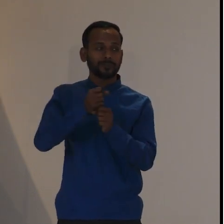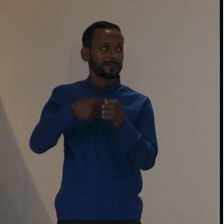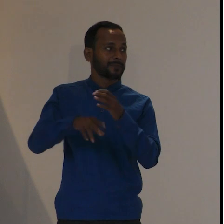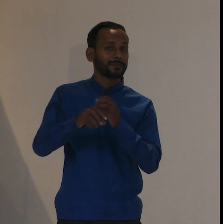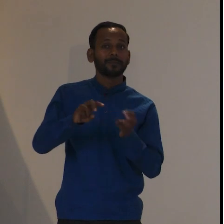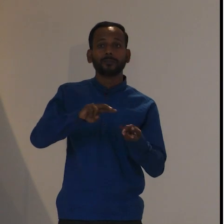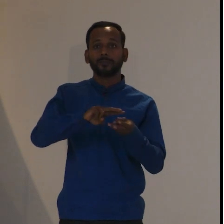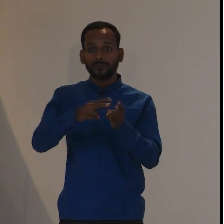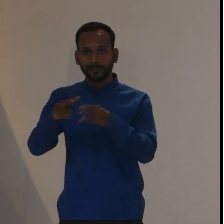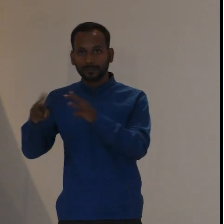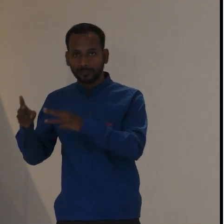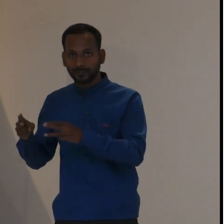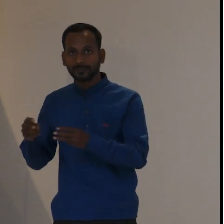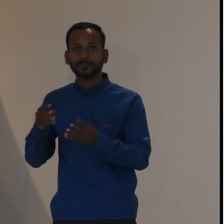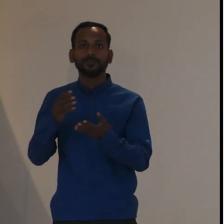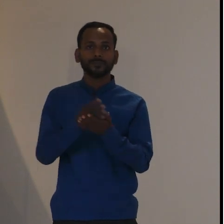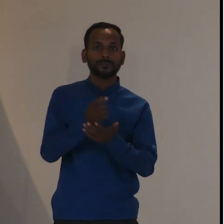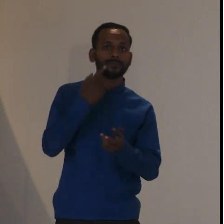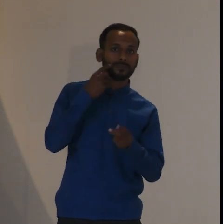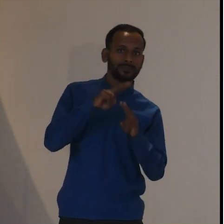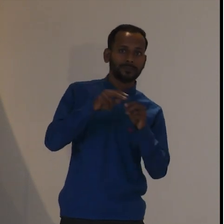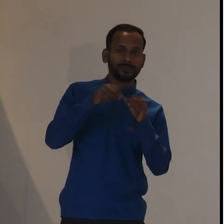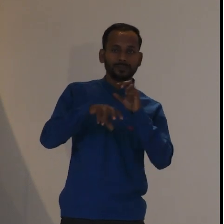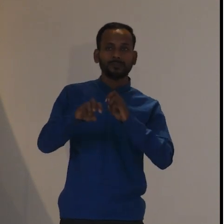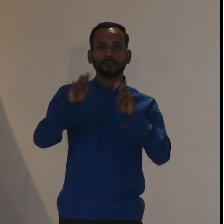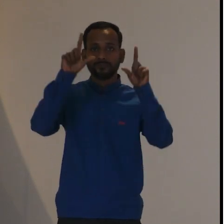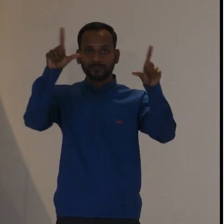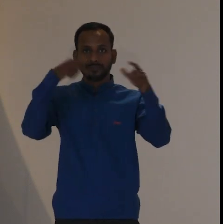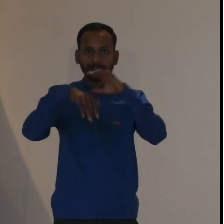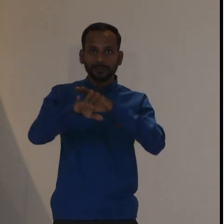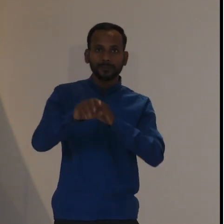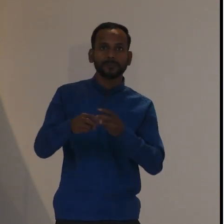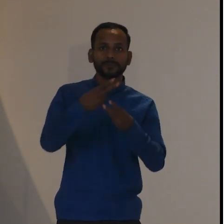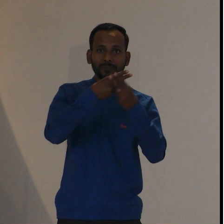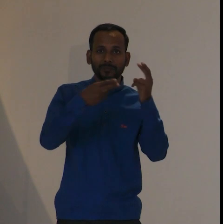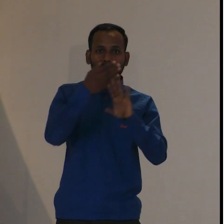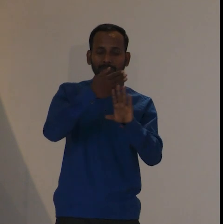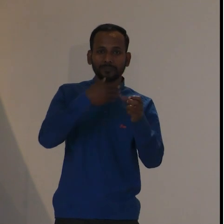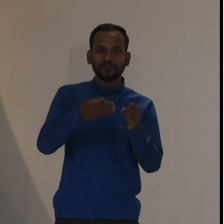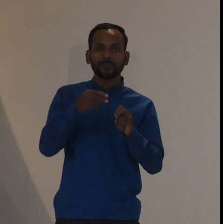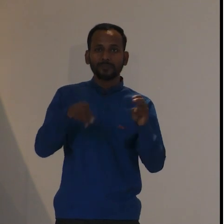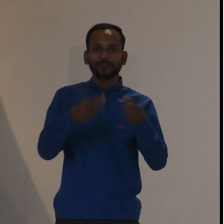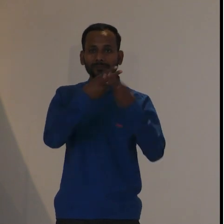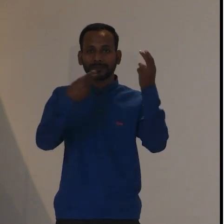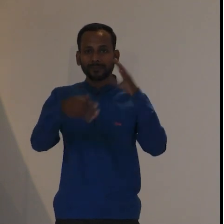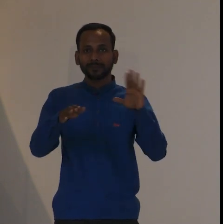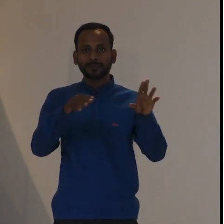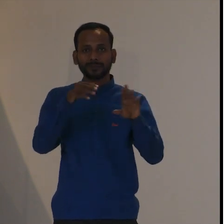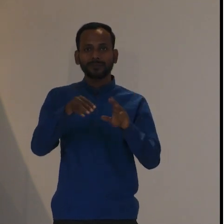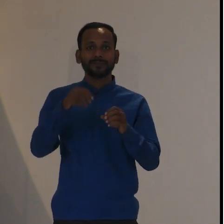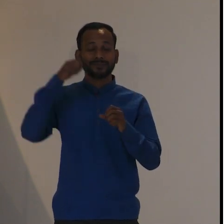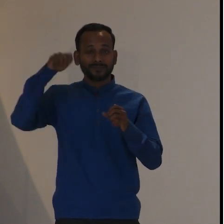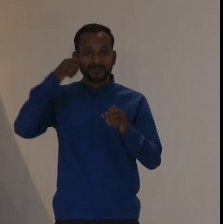phases of his life and will be played on iPads around the museum. A trailer, a poster and stills of the film will be uploaded on social